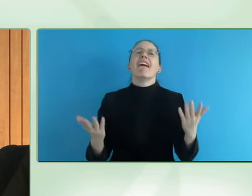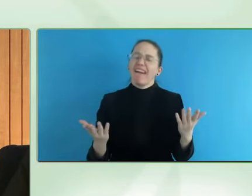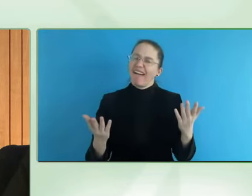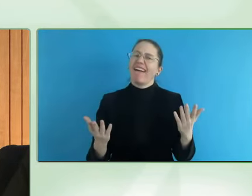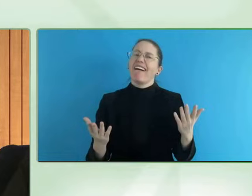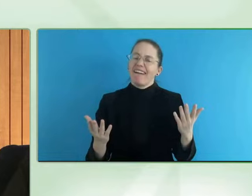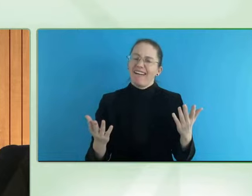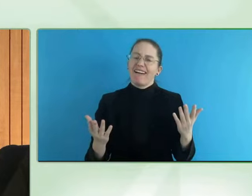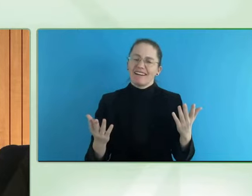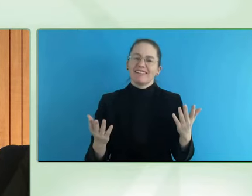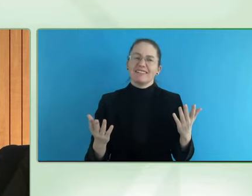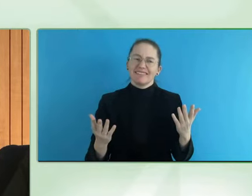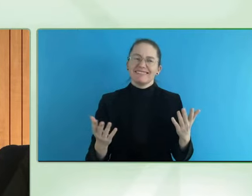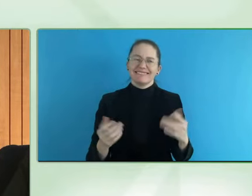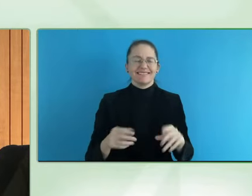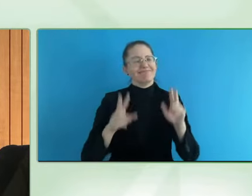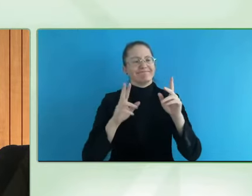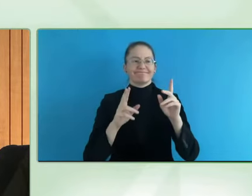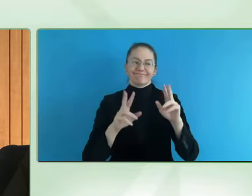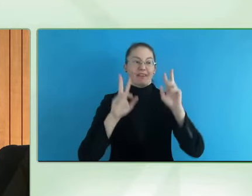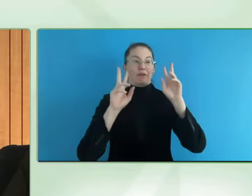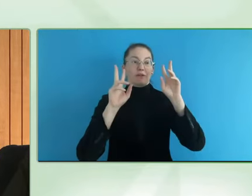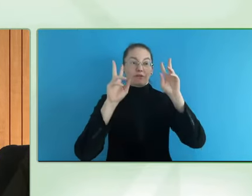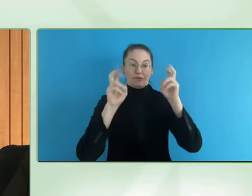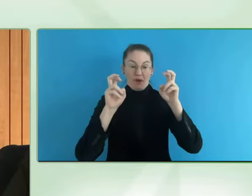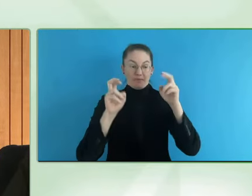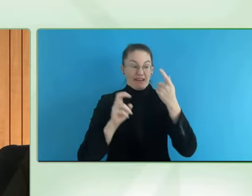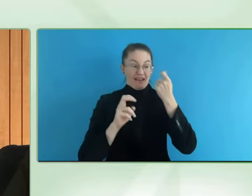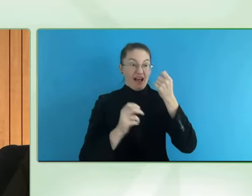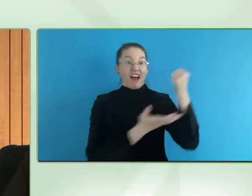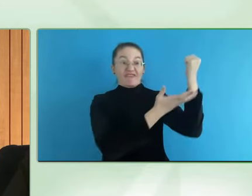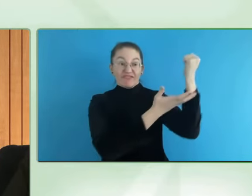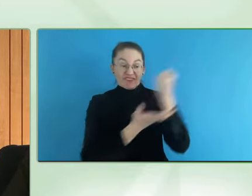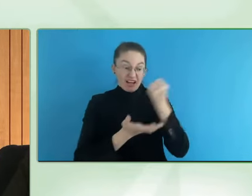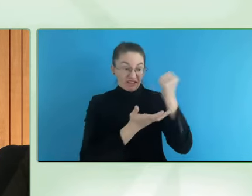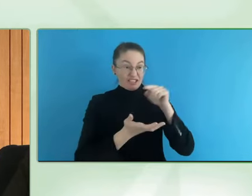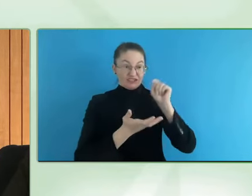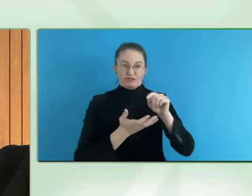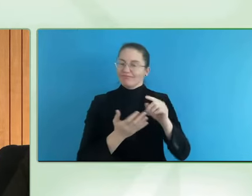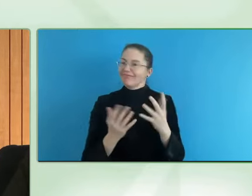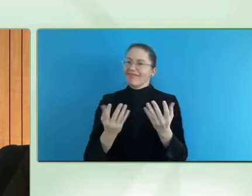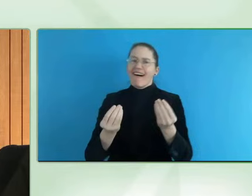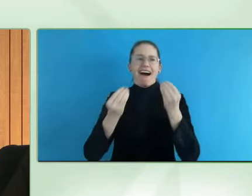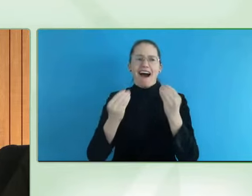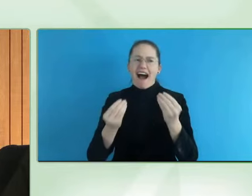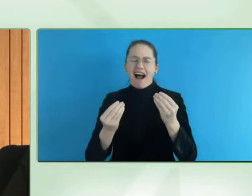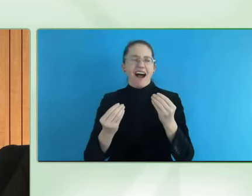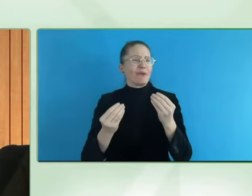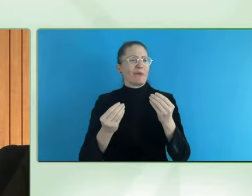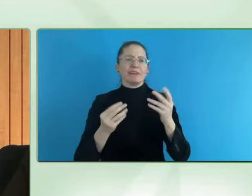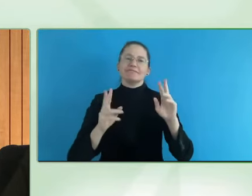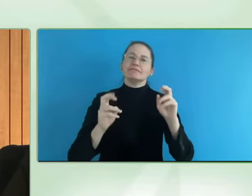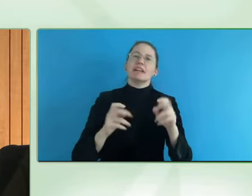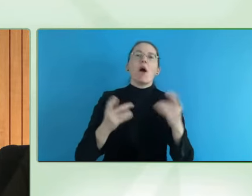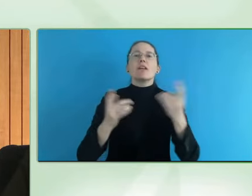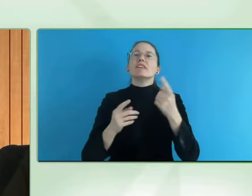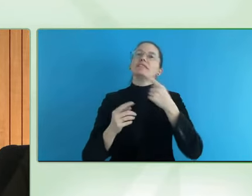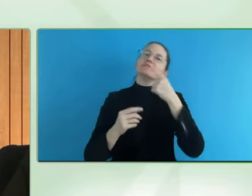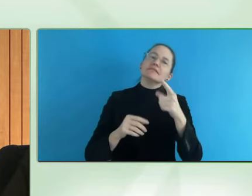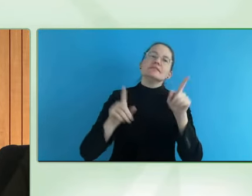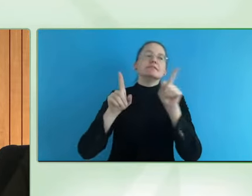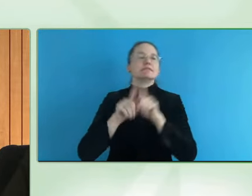sometimes it's hard to imagine things differently from how we know them, and we all know that that's how it is when we try to encourage our colleagues